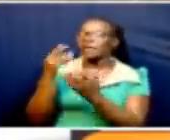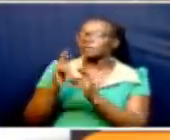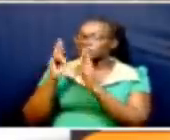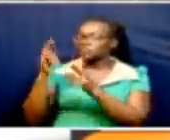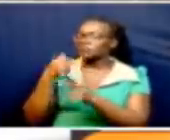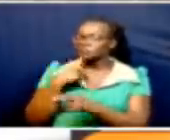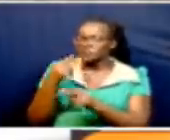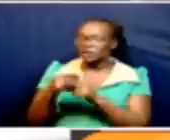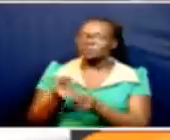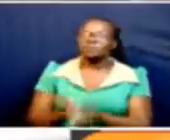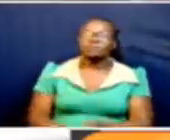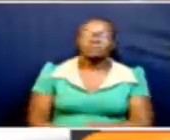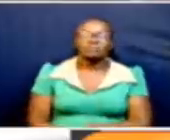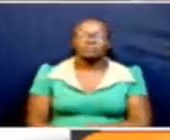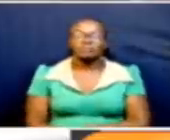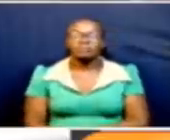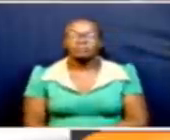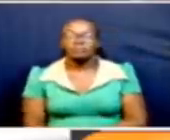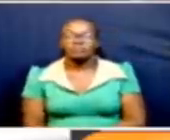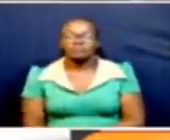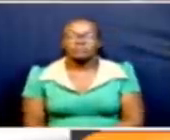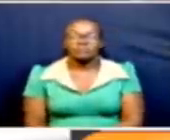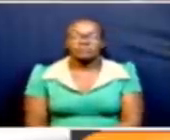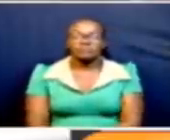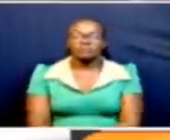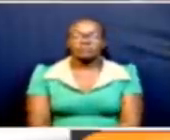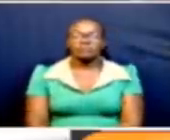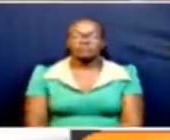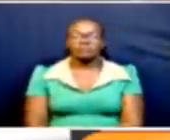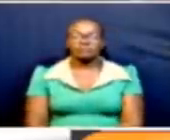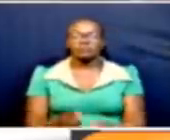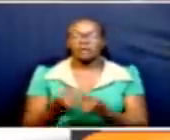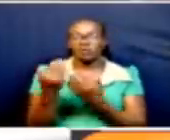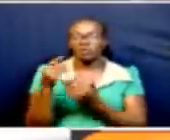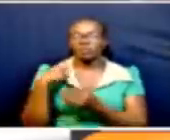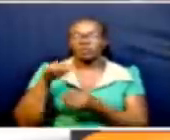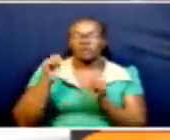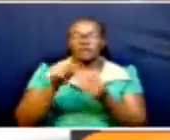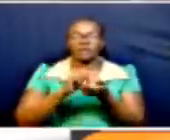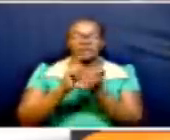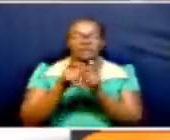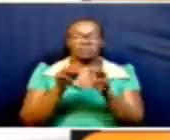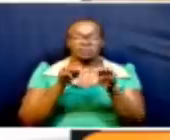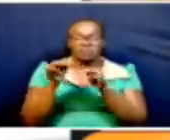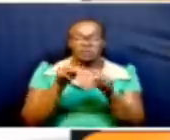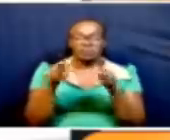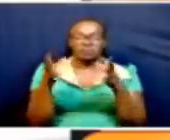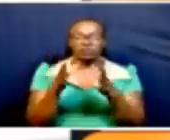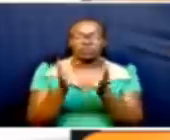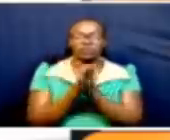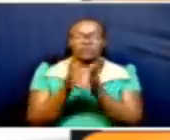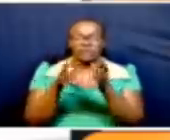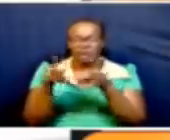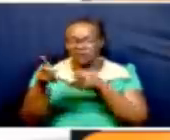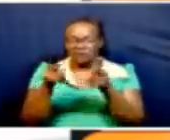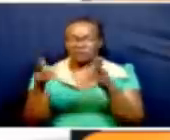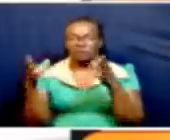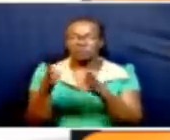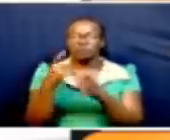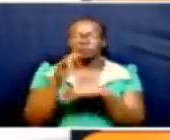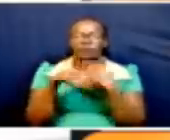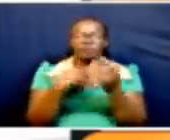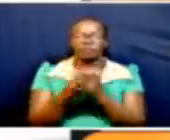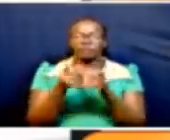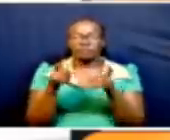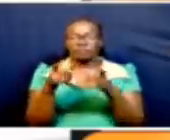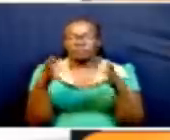Anyway, let's pray that it's going to change. The management, the editors, the managing editors in all those media houses, let's